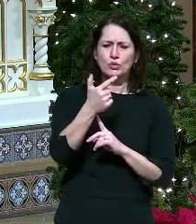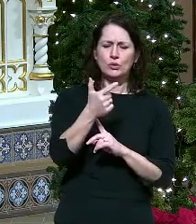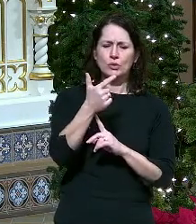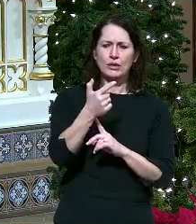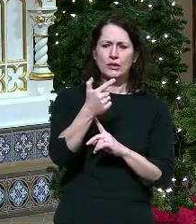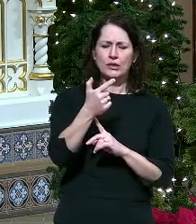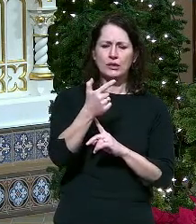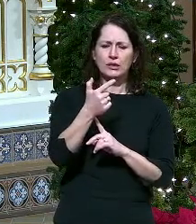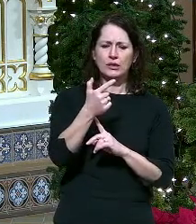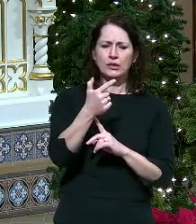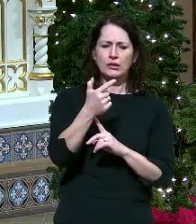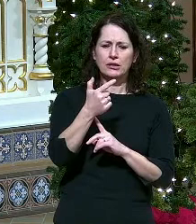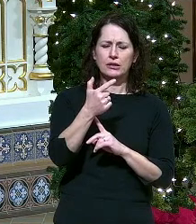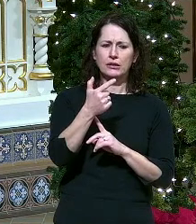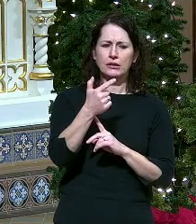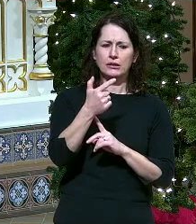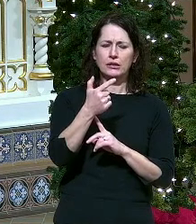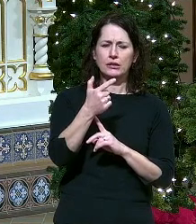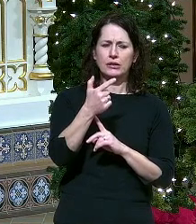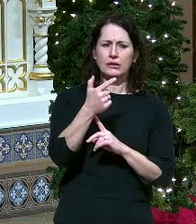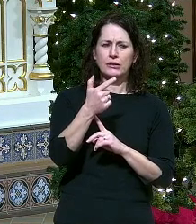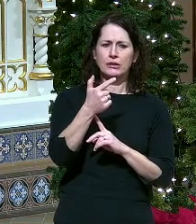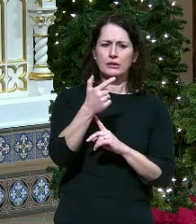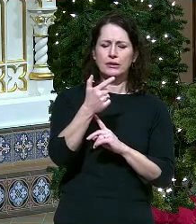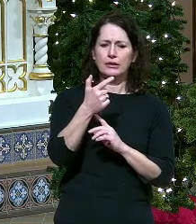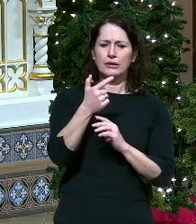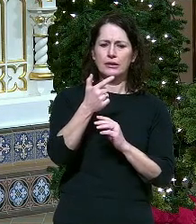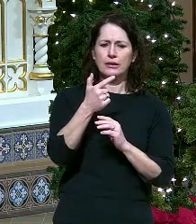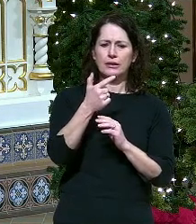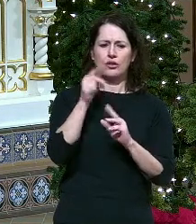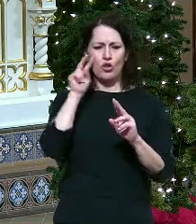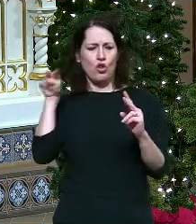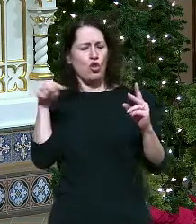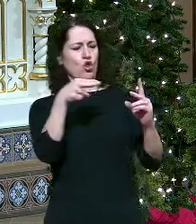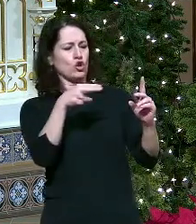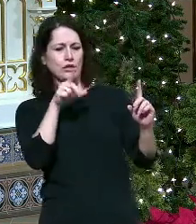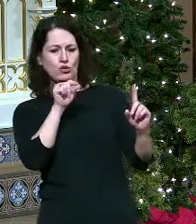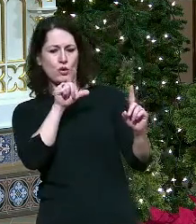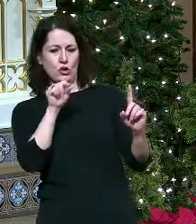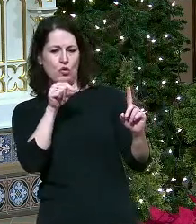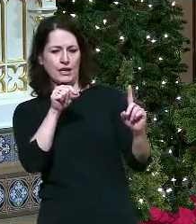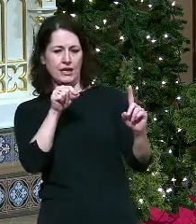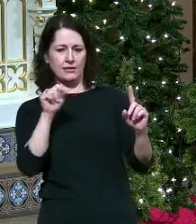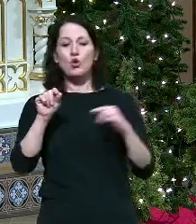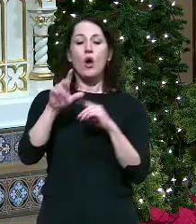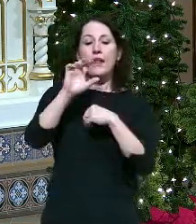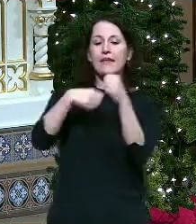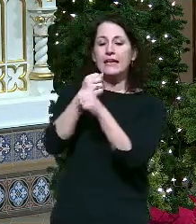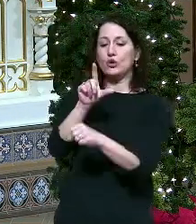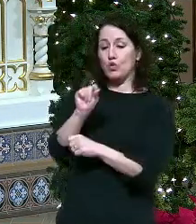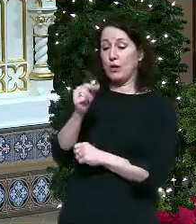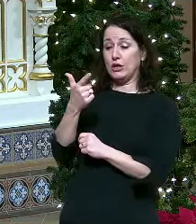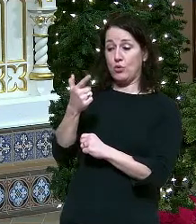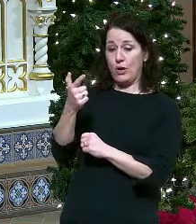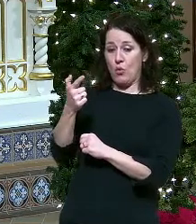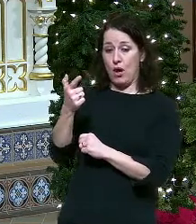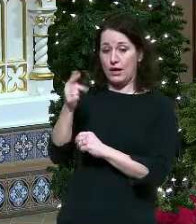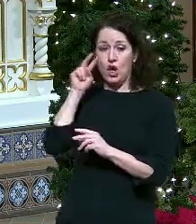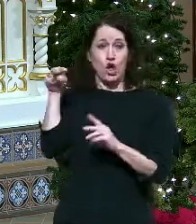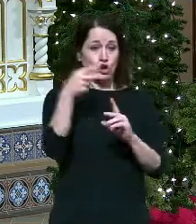just turned to 2020 and said, hold my beer.